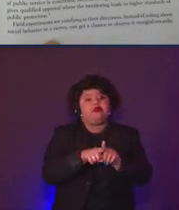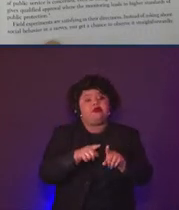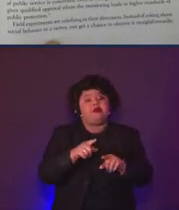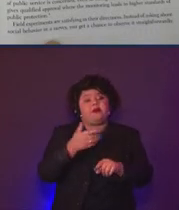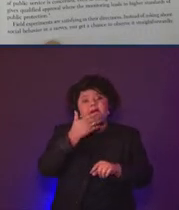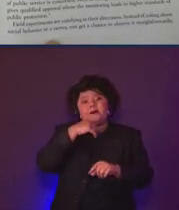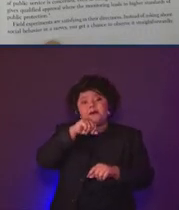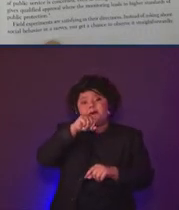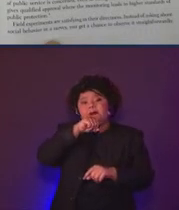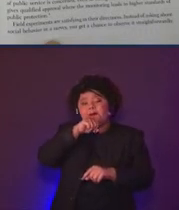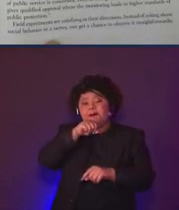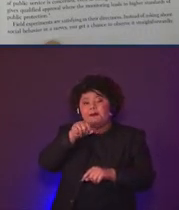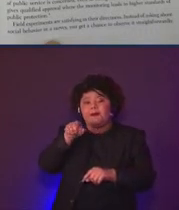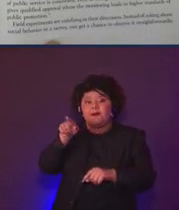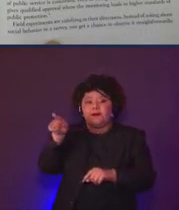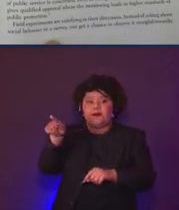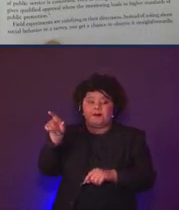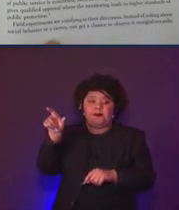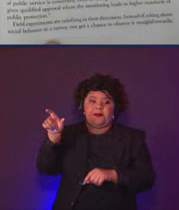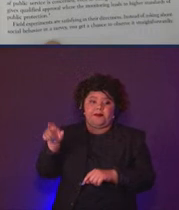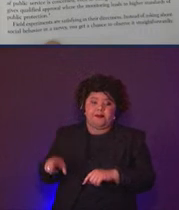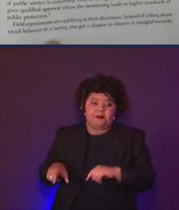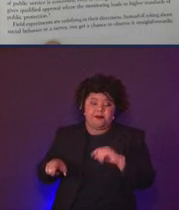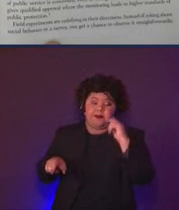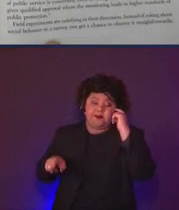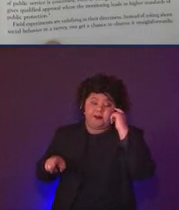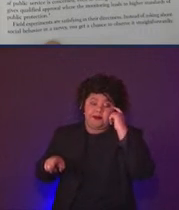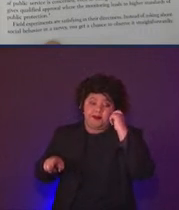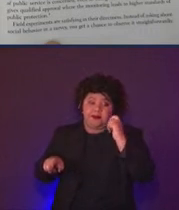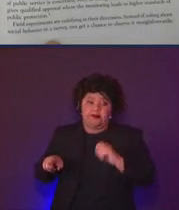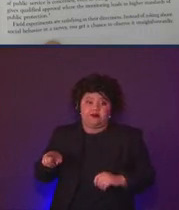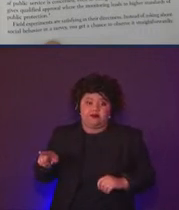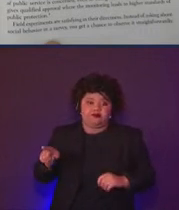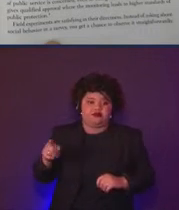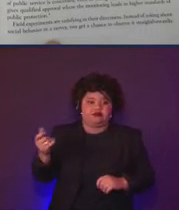ID. And so because we were free-range kids,